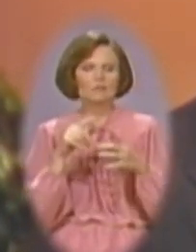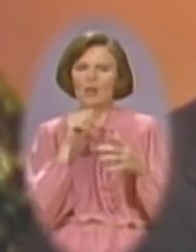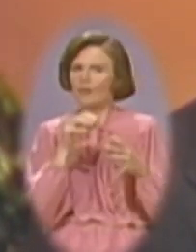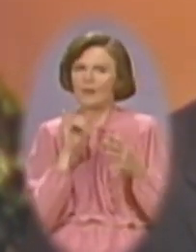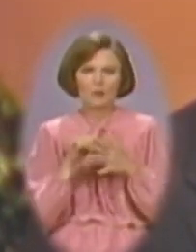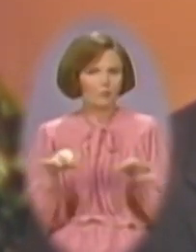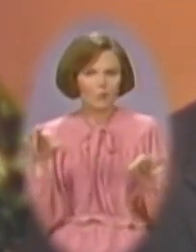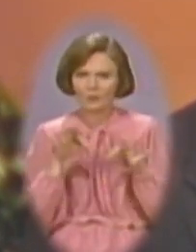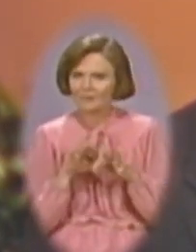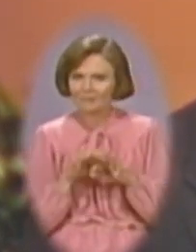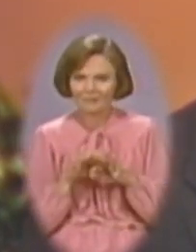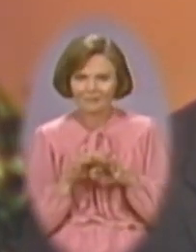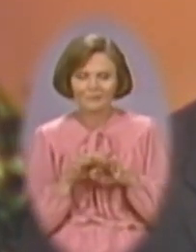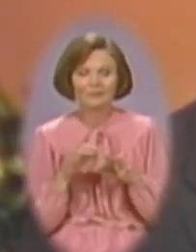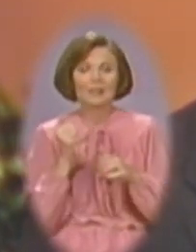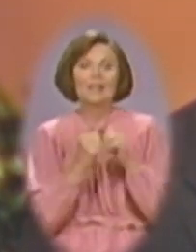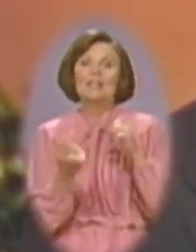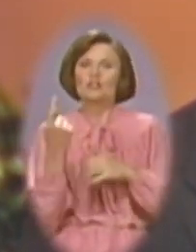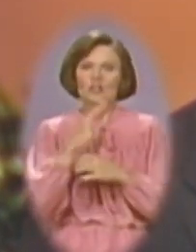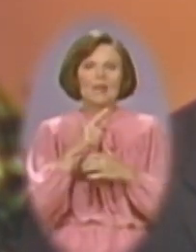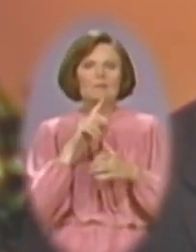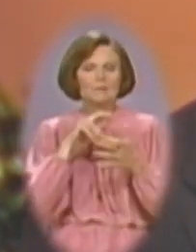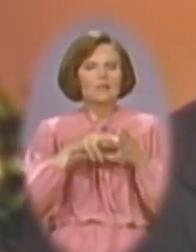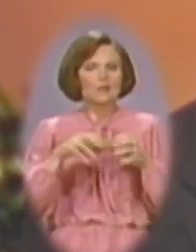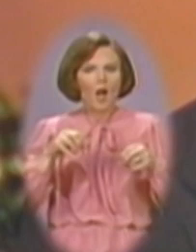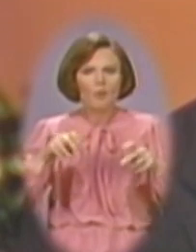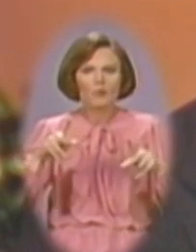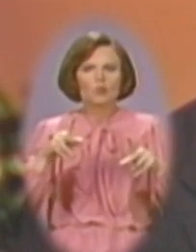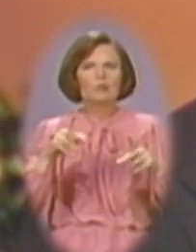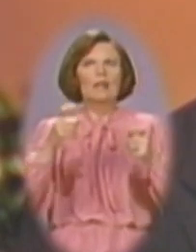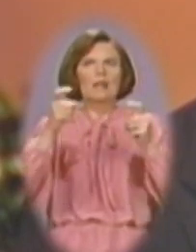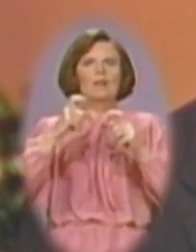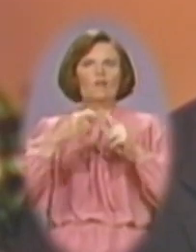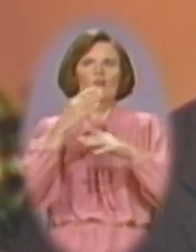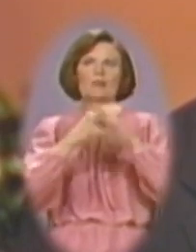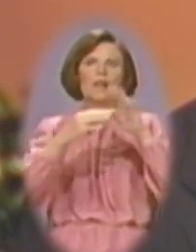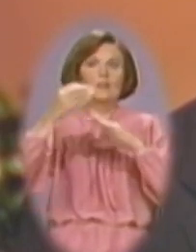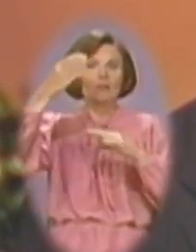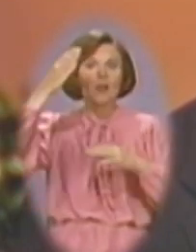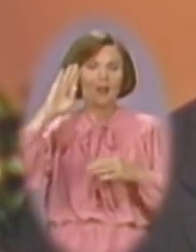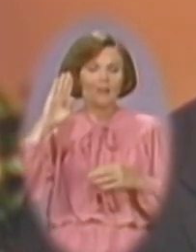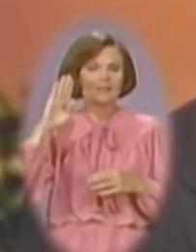irrelevant. Each day is an opportunity. Each day is a gift from the hand of